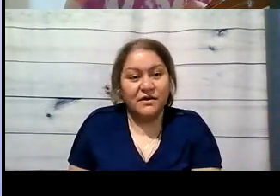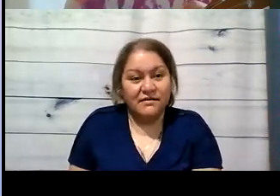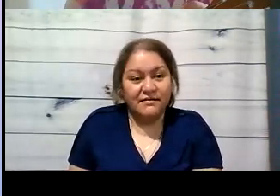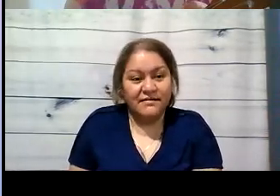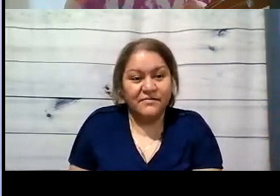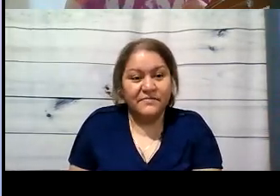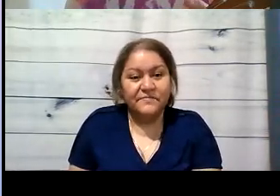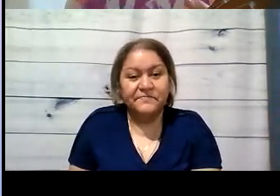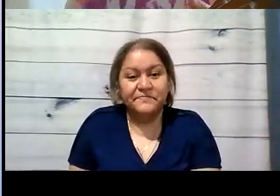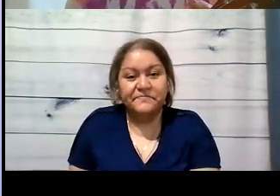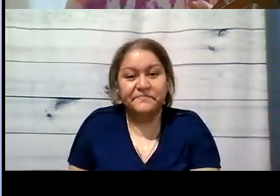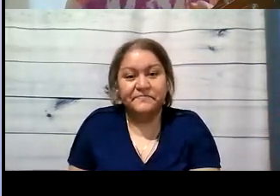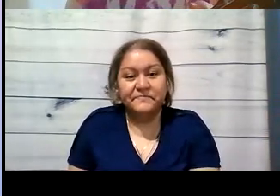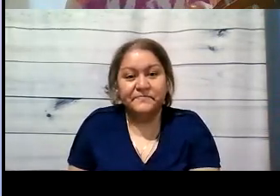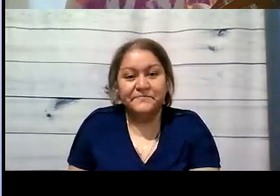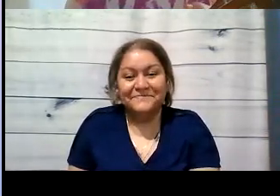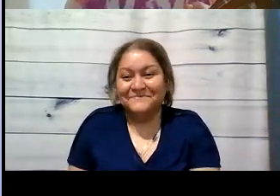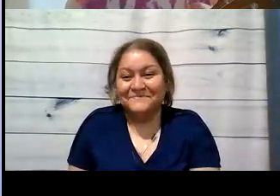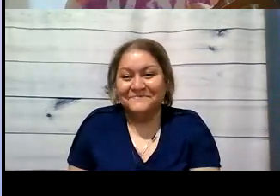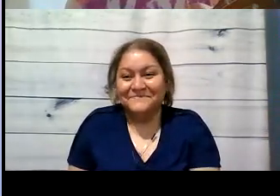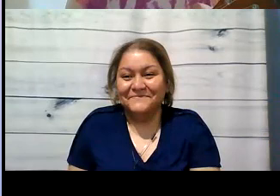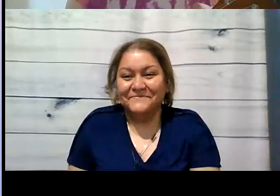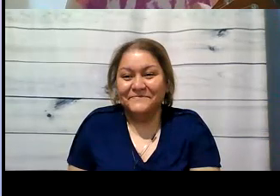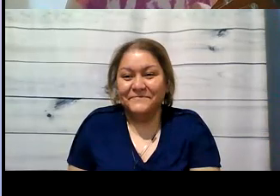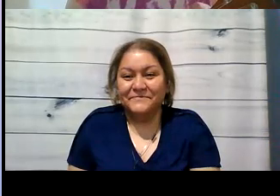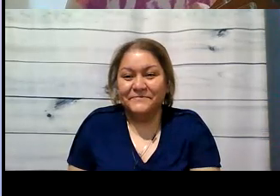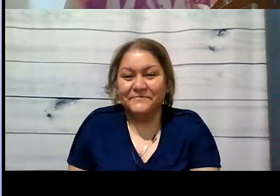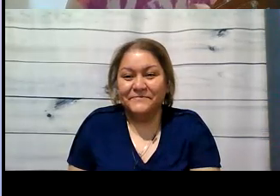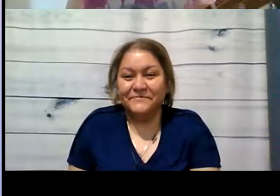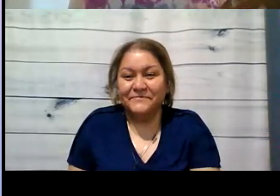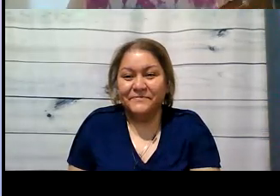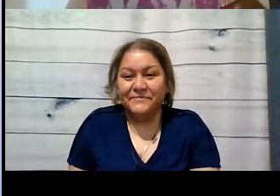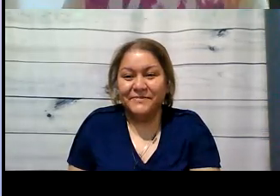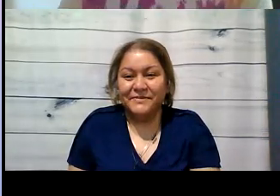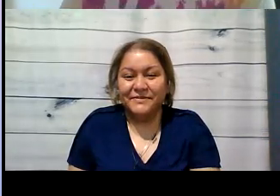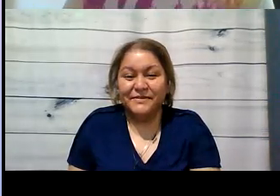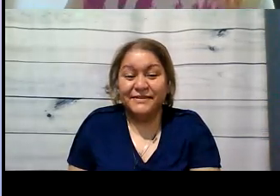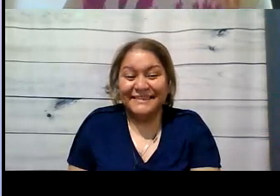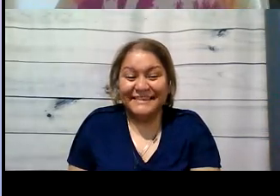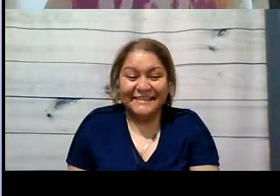are. Ah, there it is.